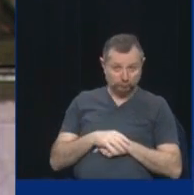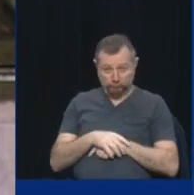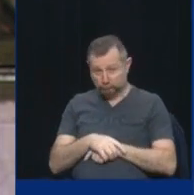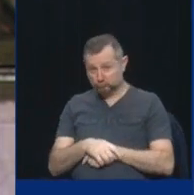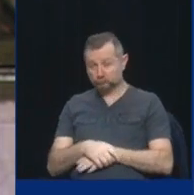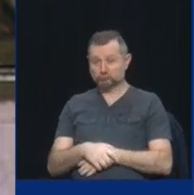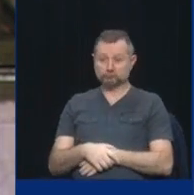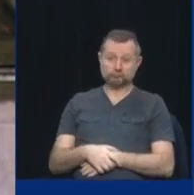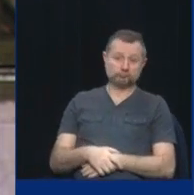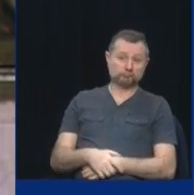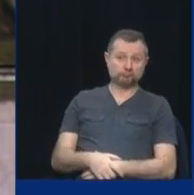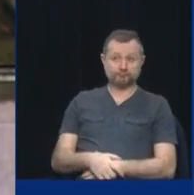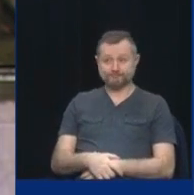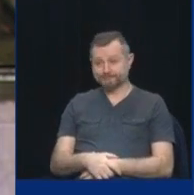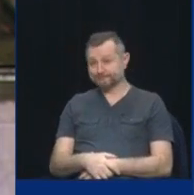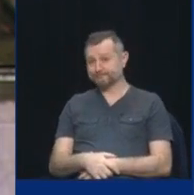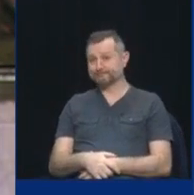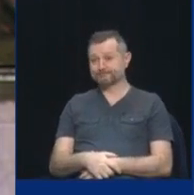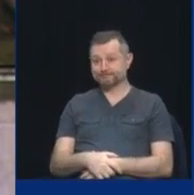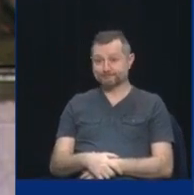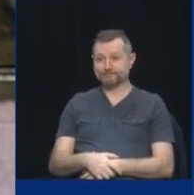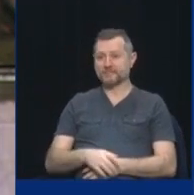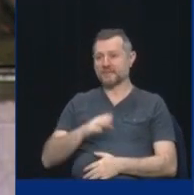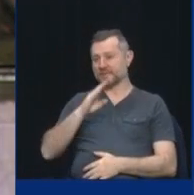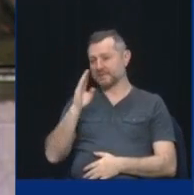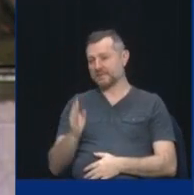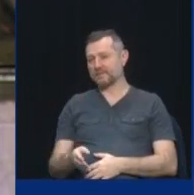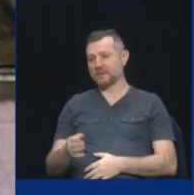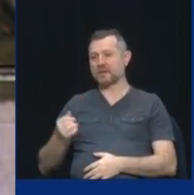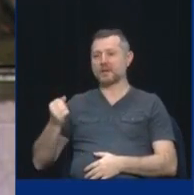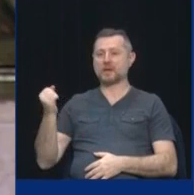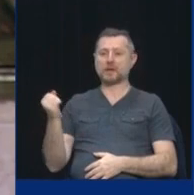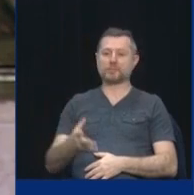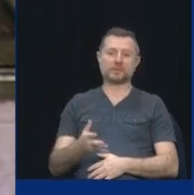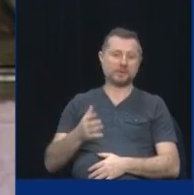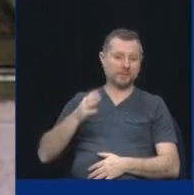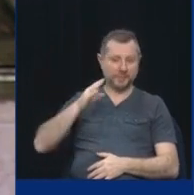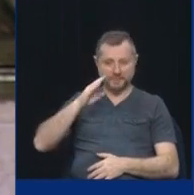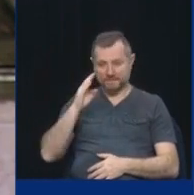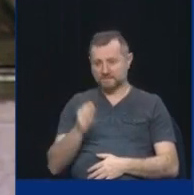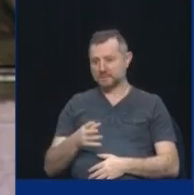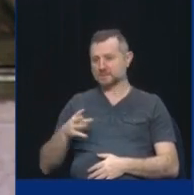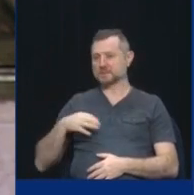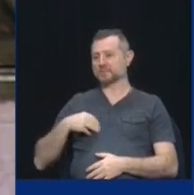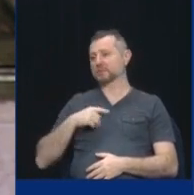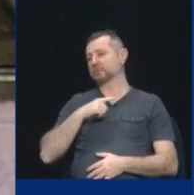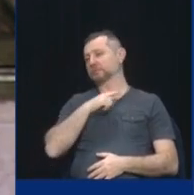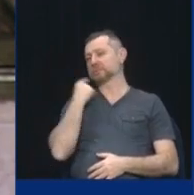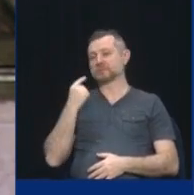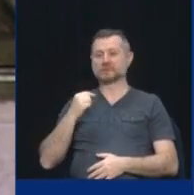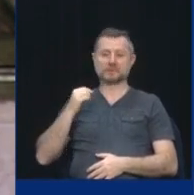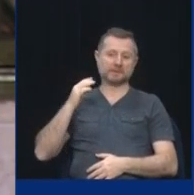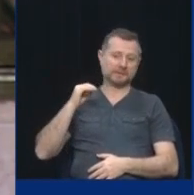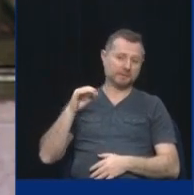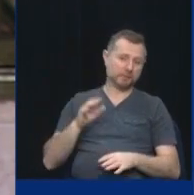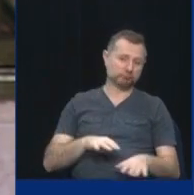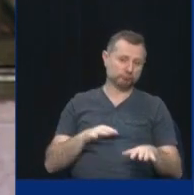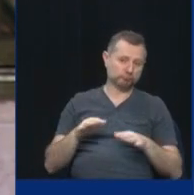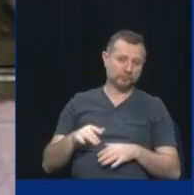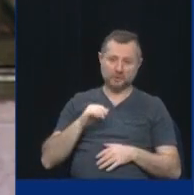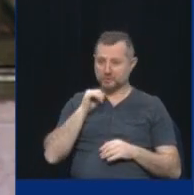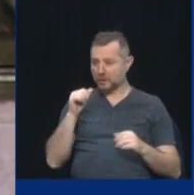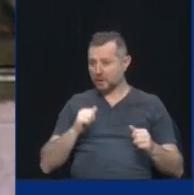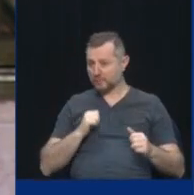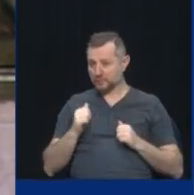was not taking a risk and was not ambitious on their behalf, they wouldn't have elected me